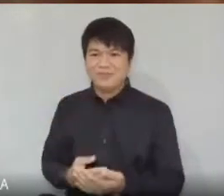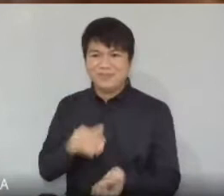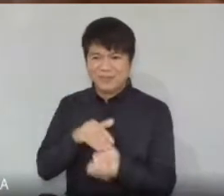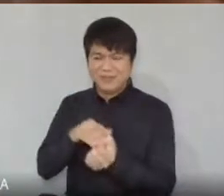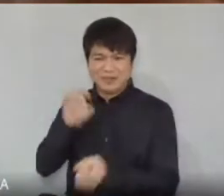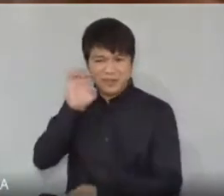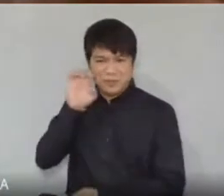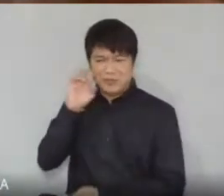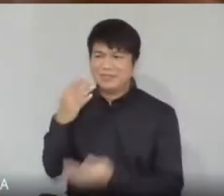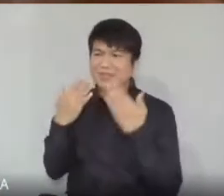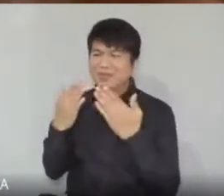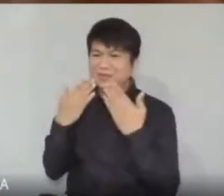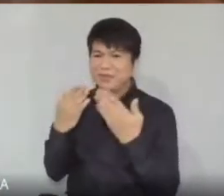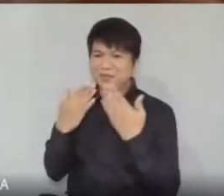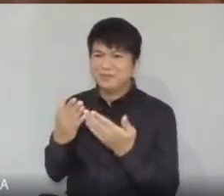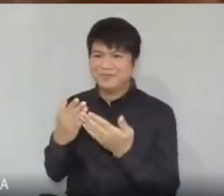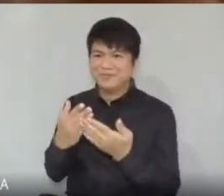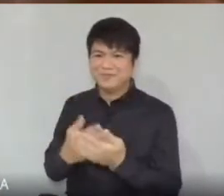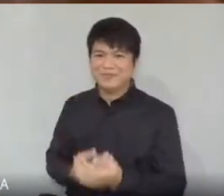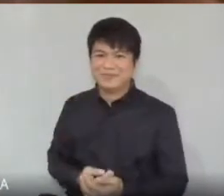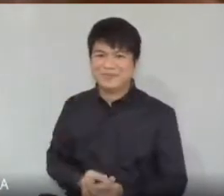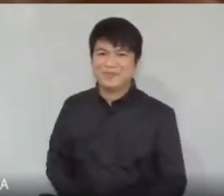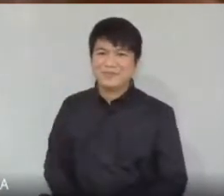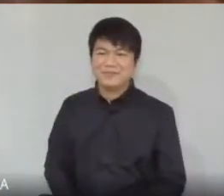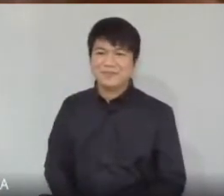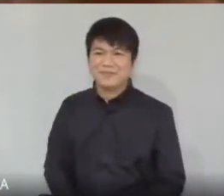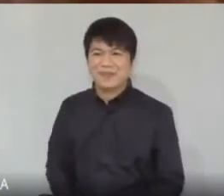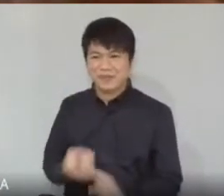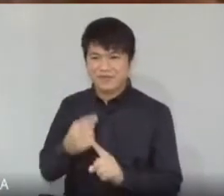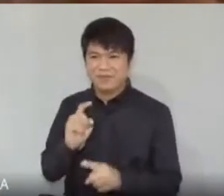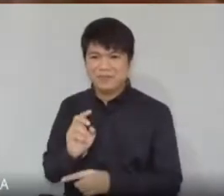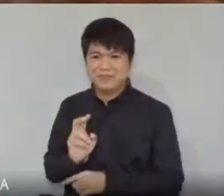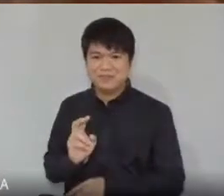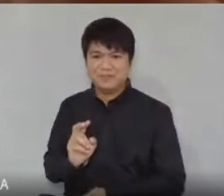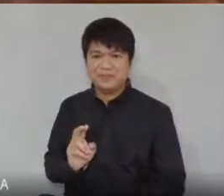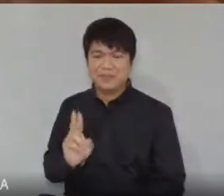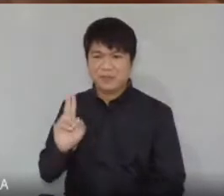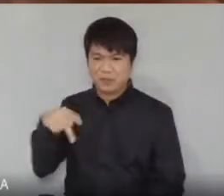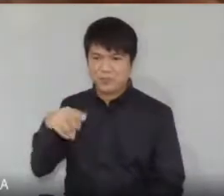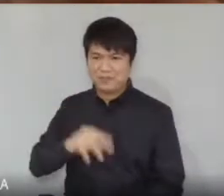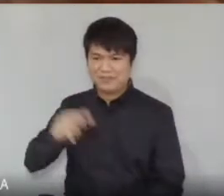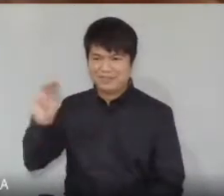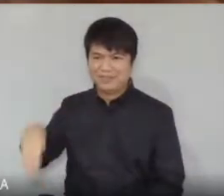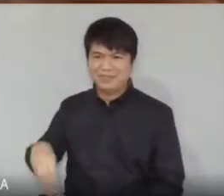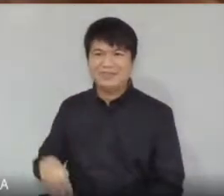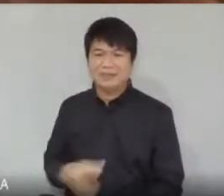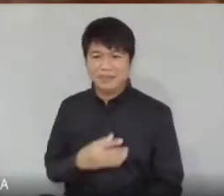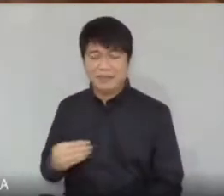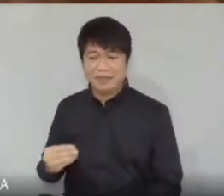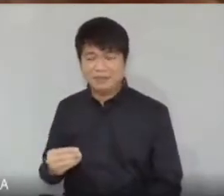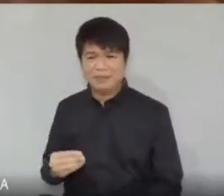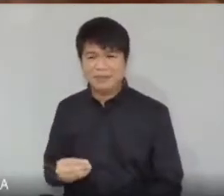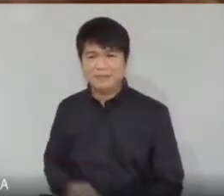we really look forward to the strong involvement of the universities, not only here in Manila, but